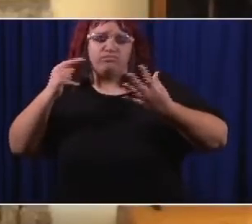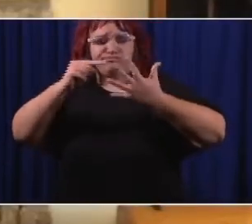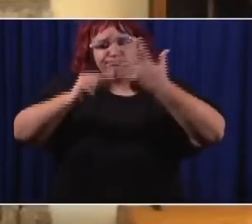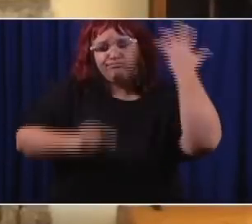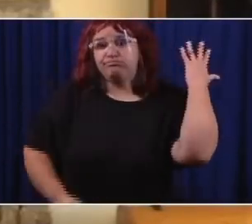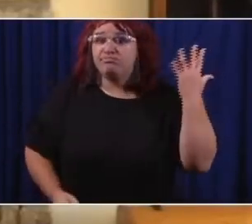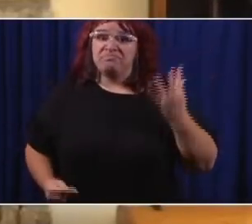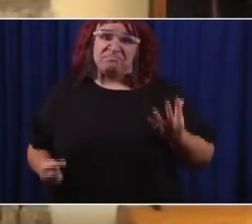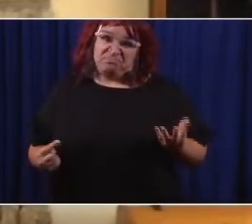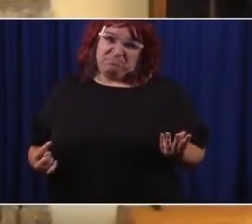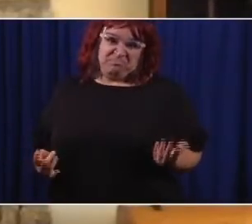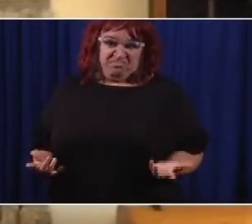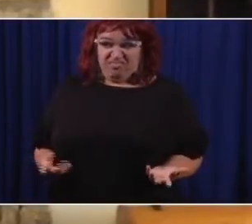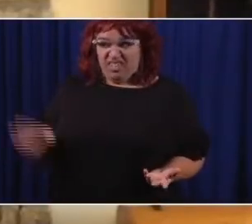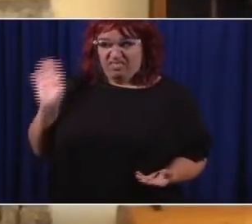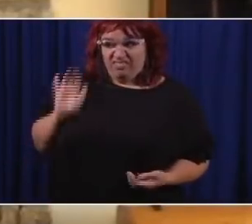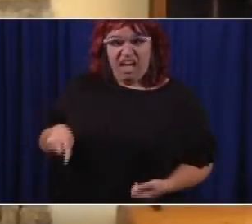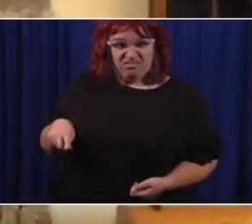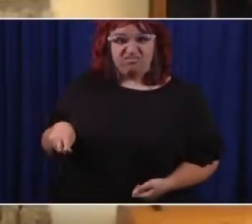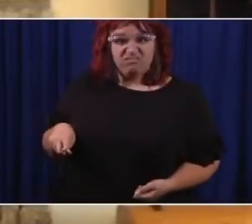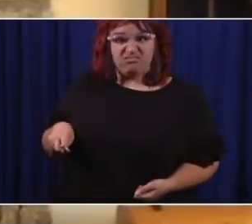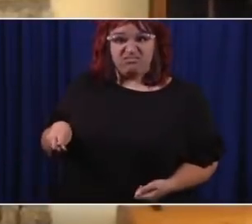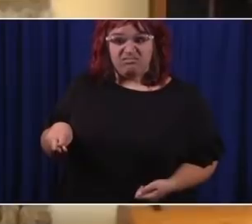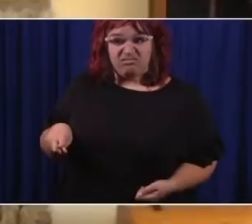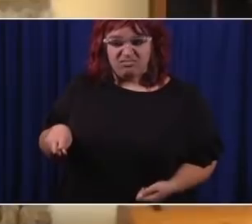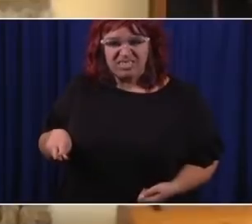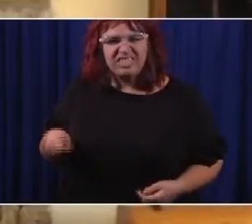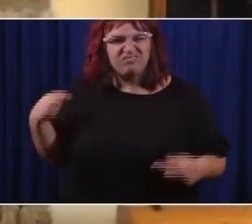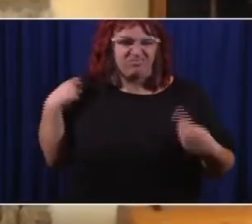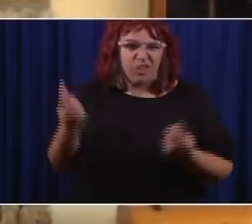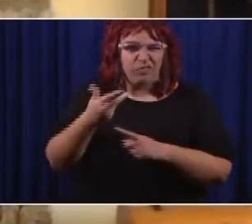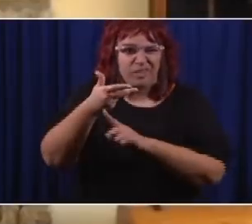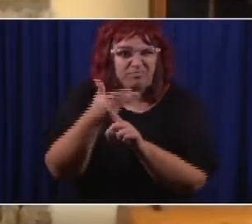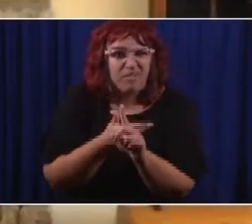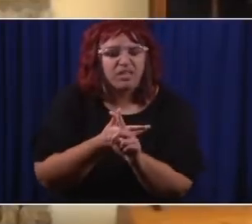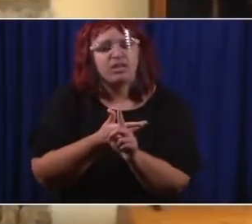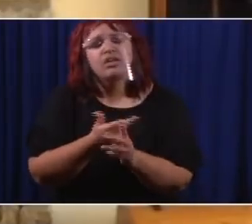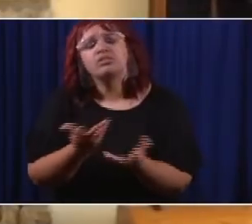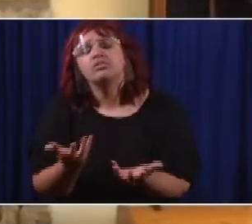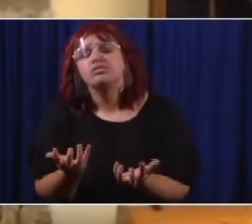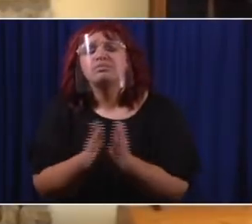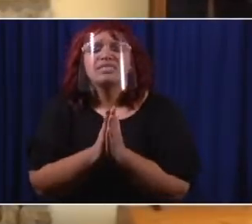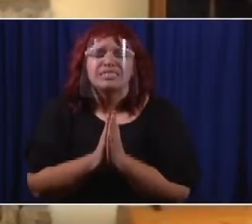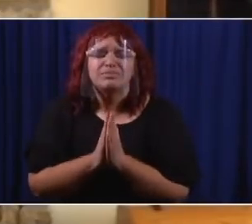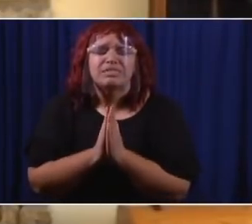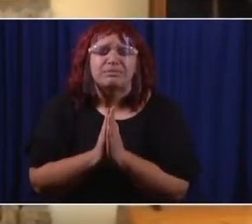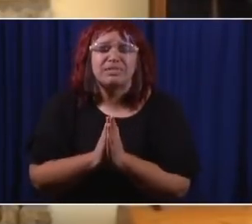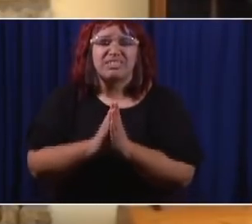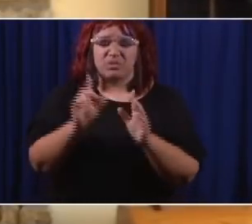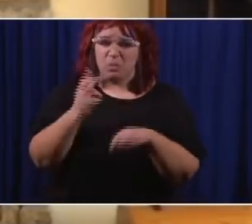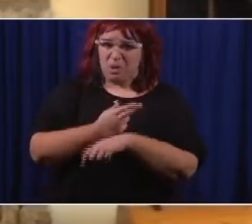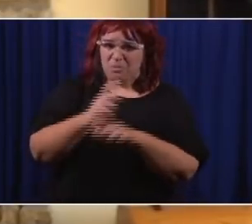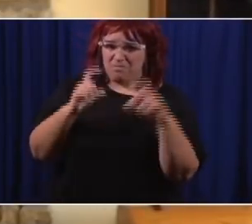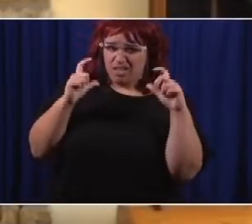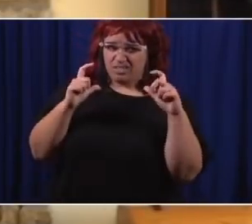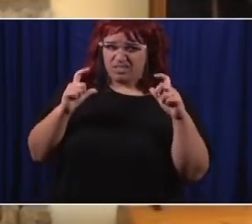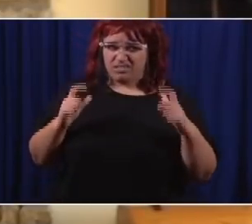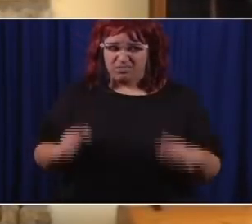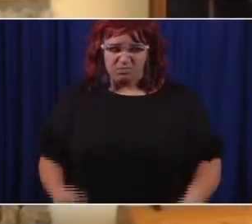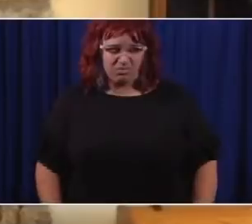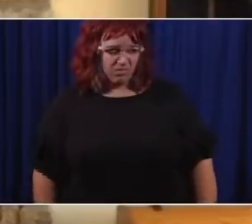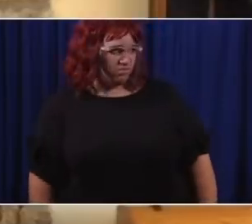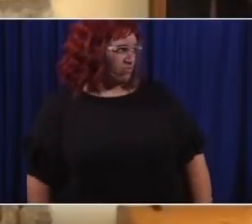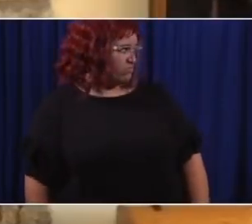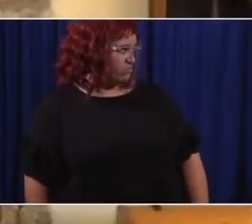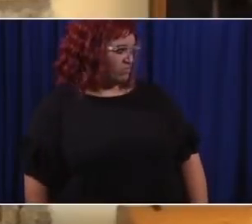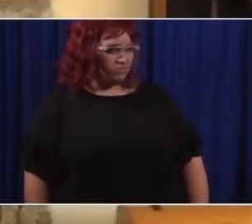possible, but you've been begging Ohioans to wear masks for 3 months, and it seems that we, see cases rise